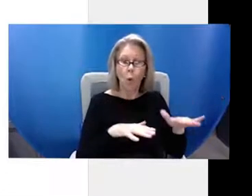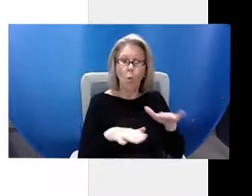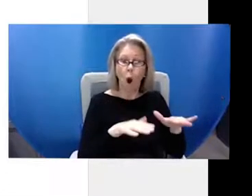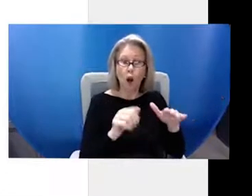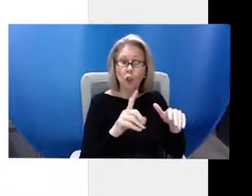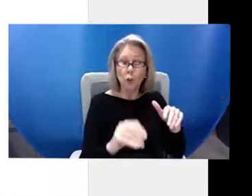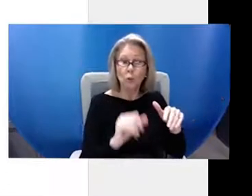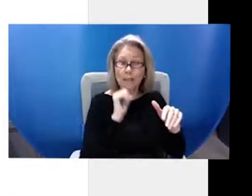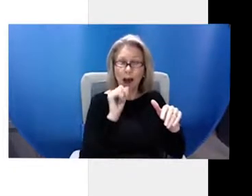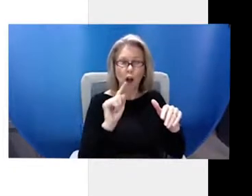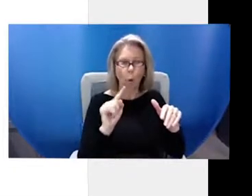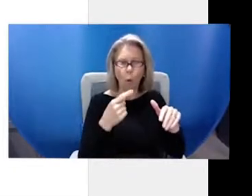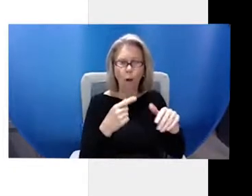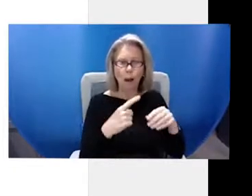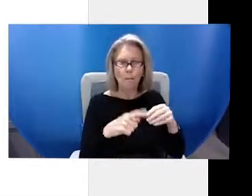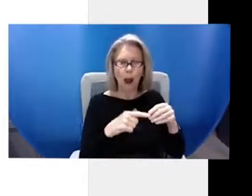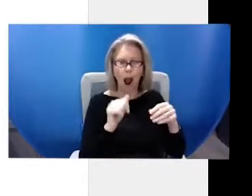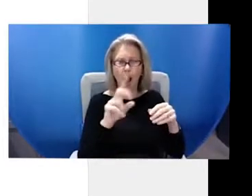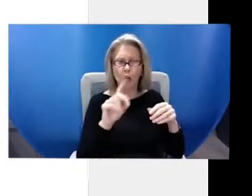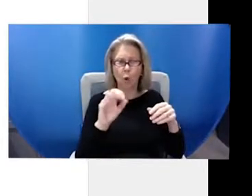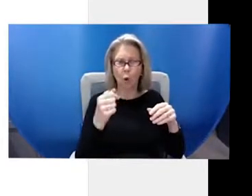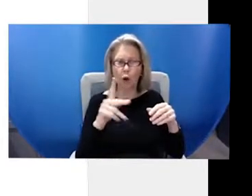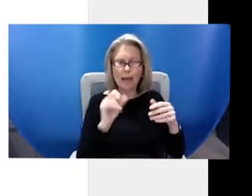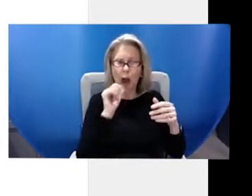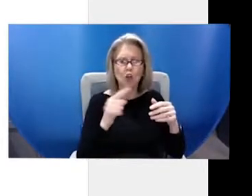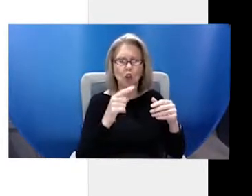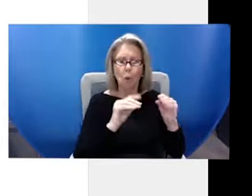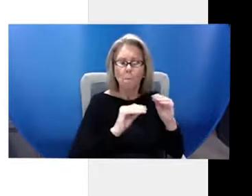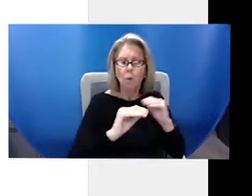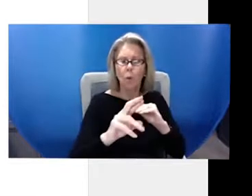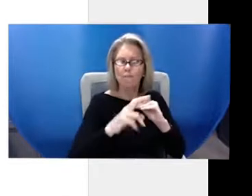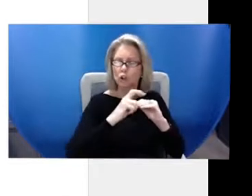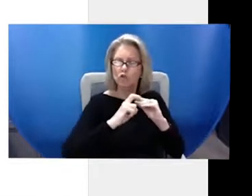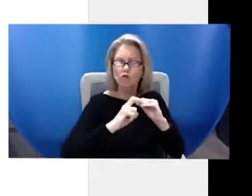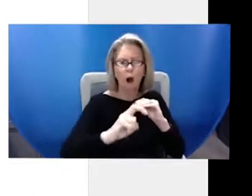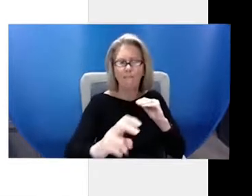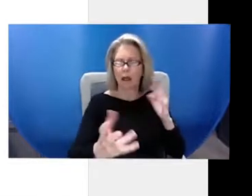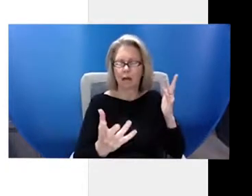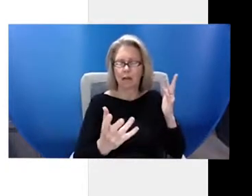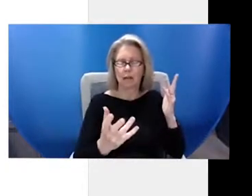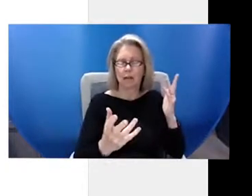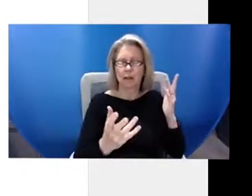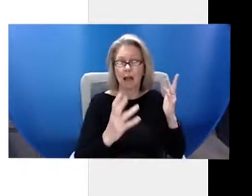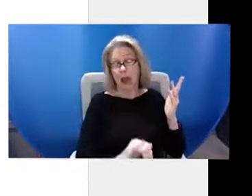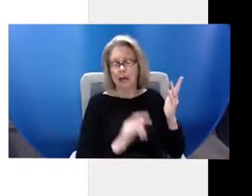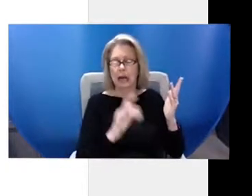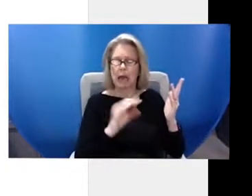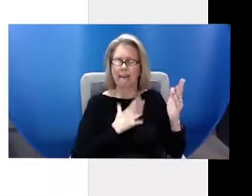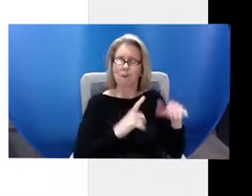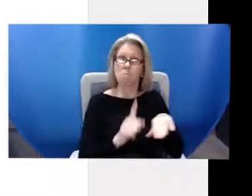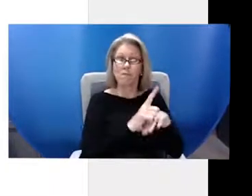the work we do is not just about moving or traveling, you know, because there's a lot of privilege that comes with